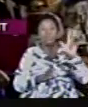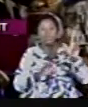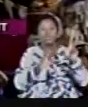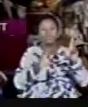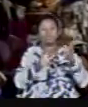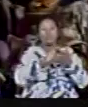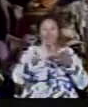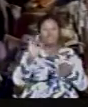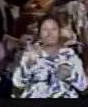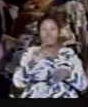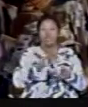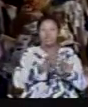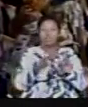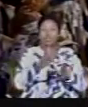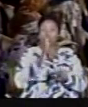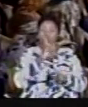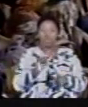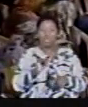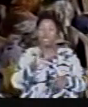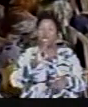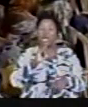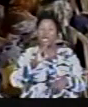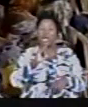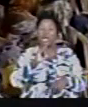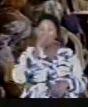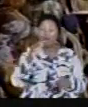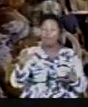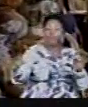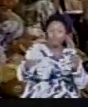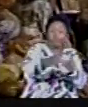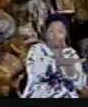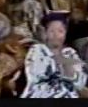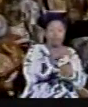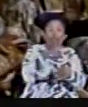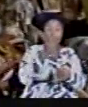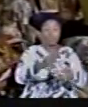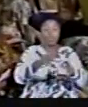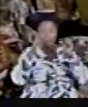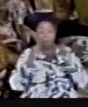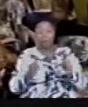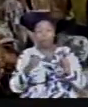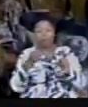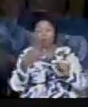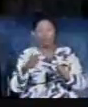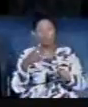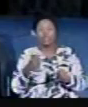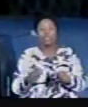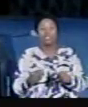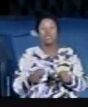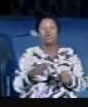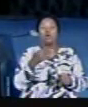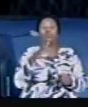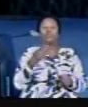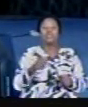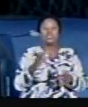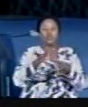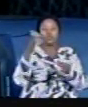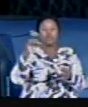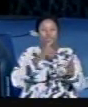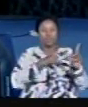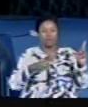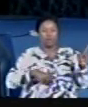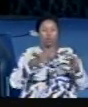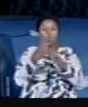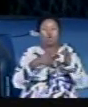am full of the power of the Spirit of the Lord. What's the evidence? And